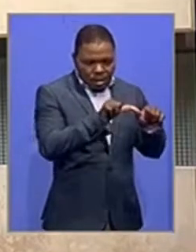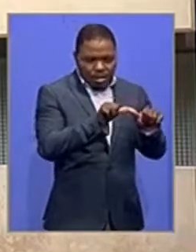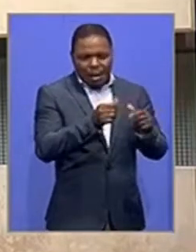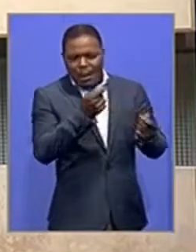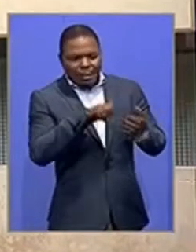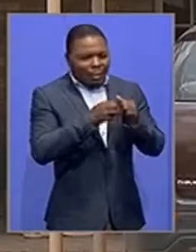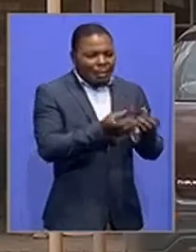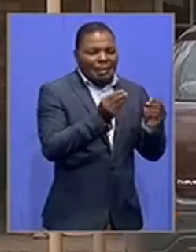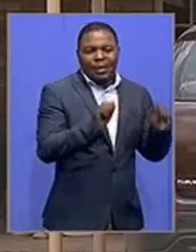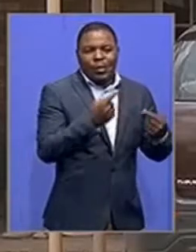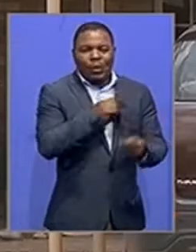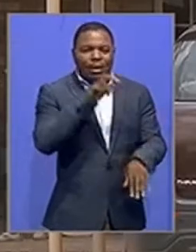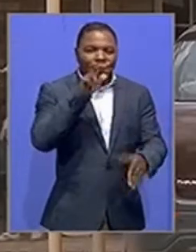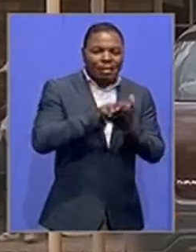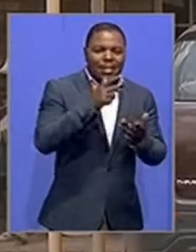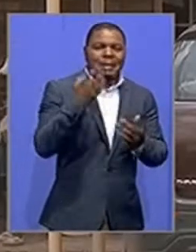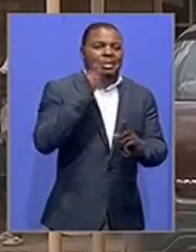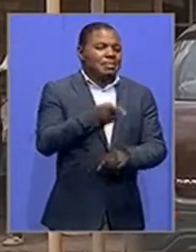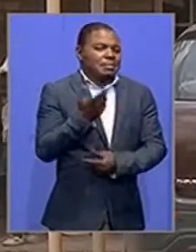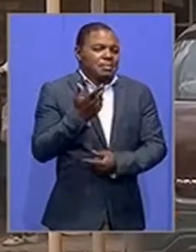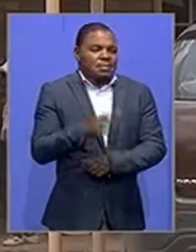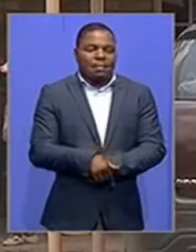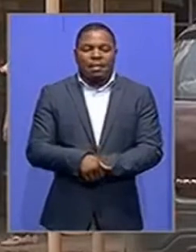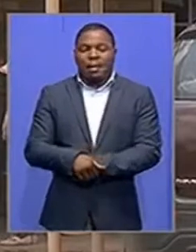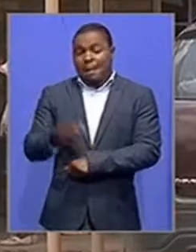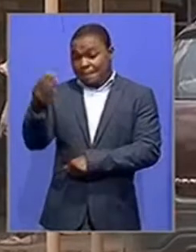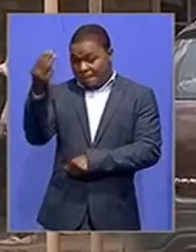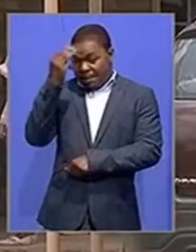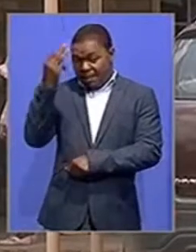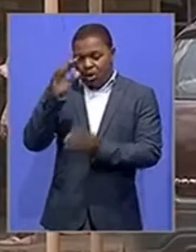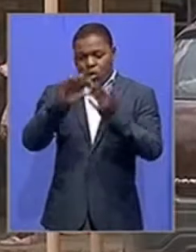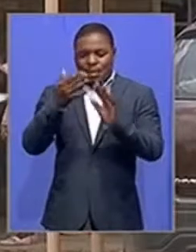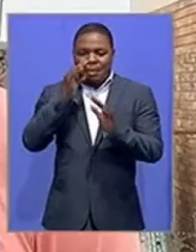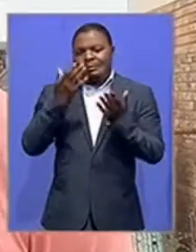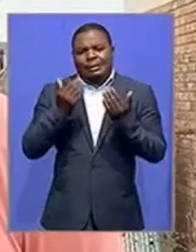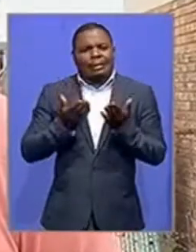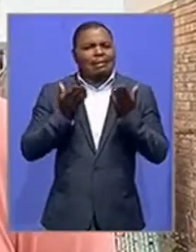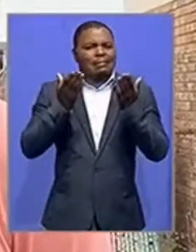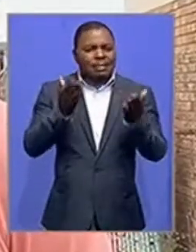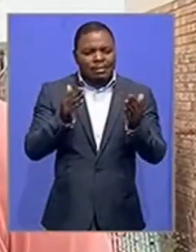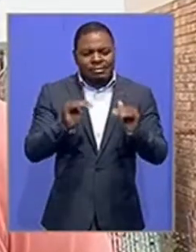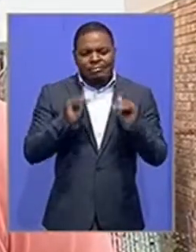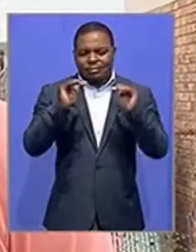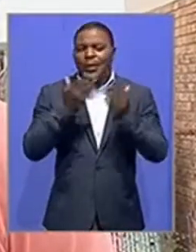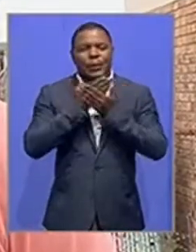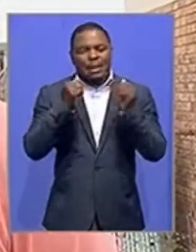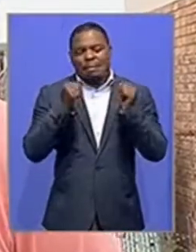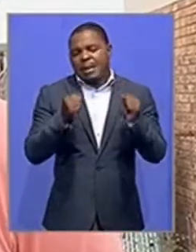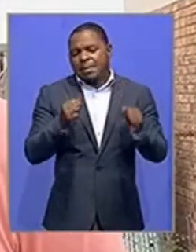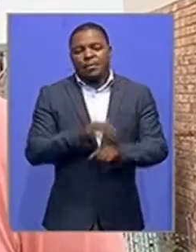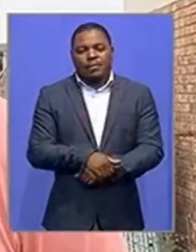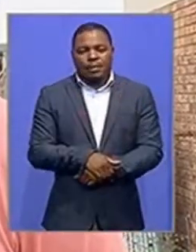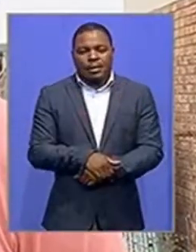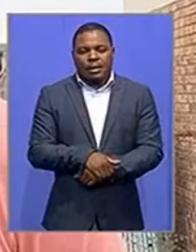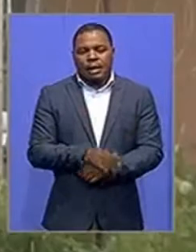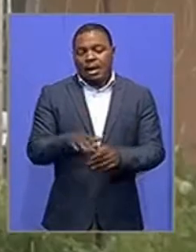go authorize. Baahi ba Mahikeng ba re phano ya ditshebeletso ha iso ntlafale. Maemo sa tsona a tshwana